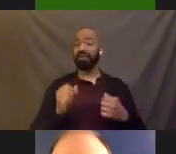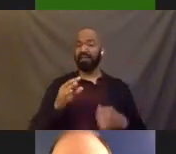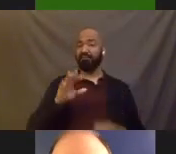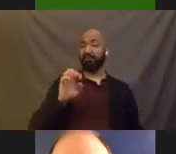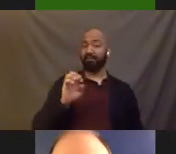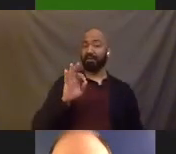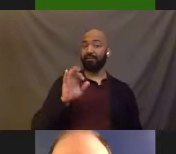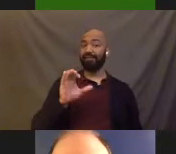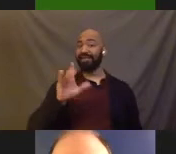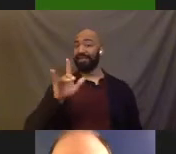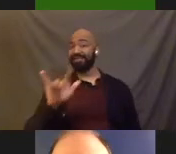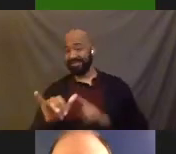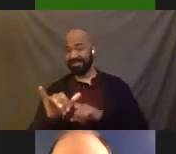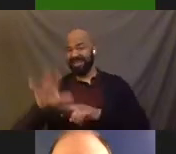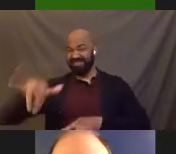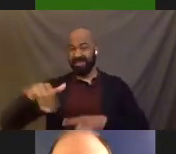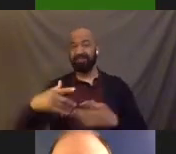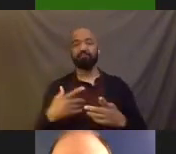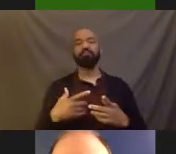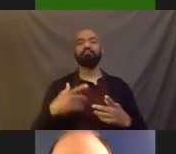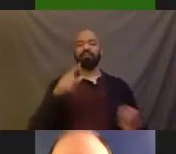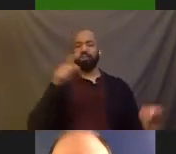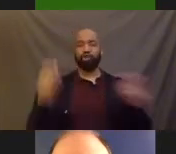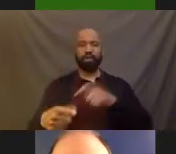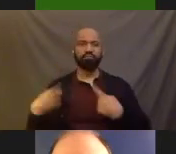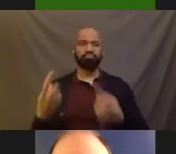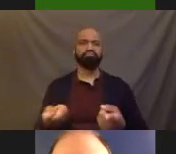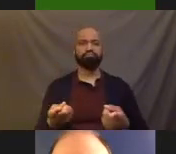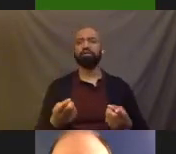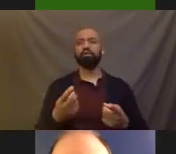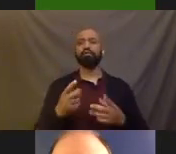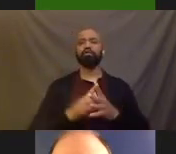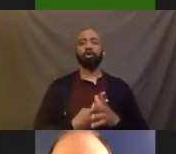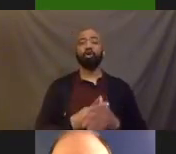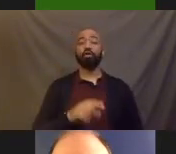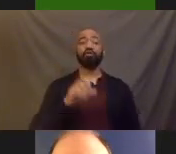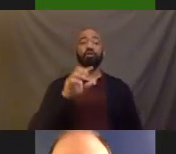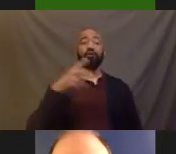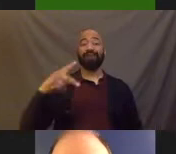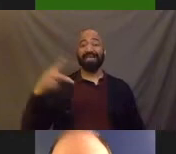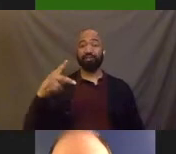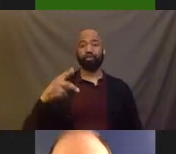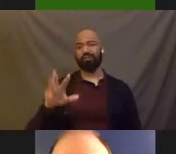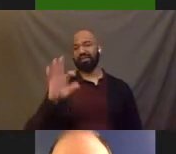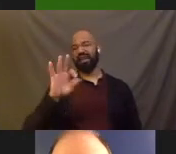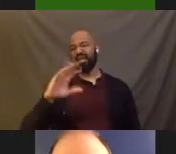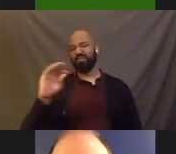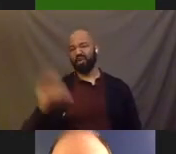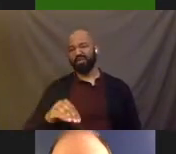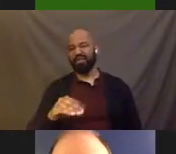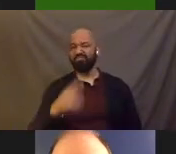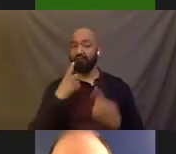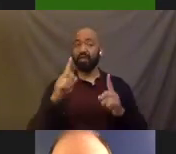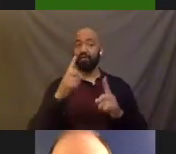a little bit since the rollout of the vaccination. So Pfizer was found to be about 95% effective at preventing